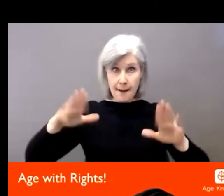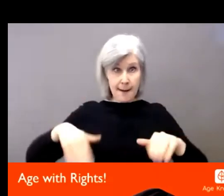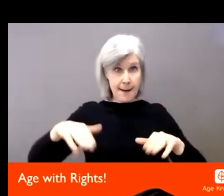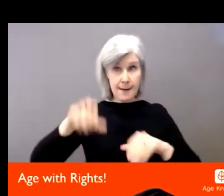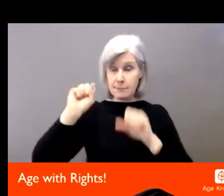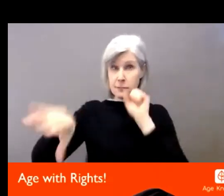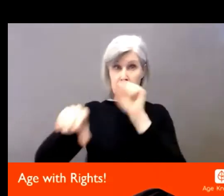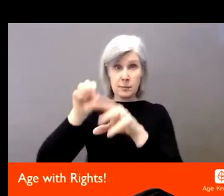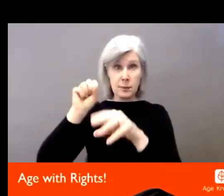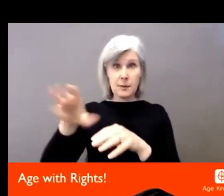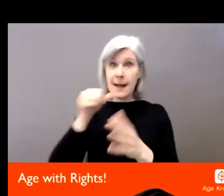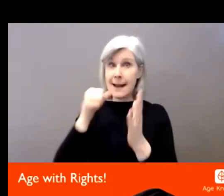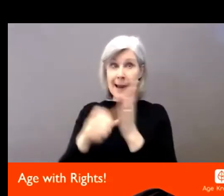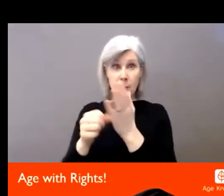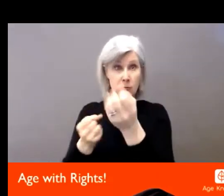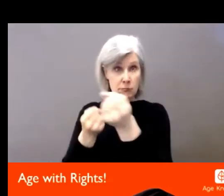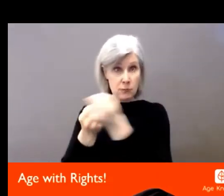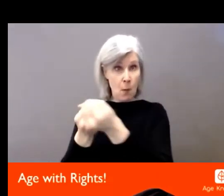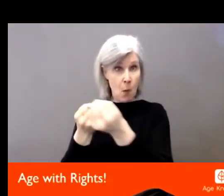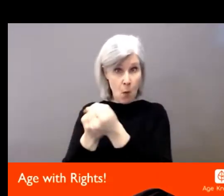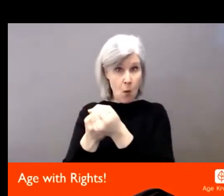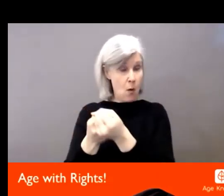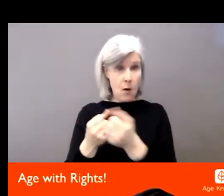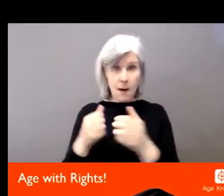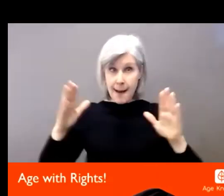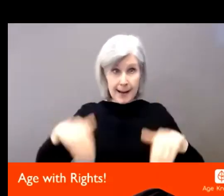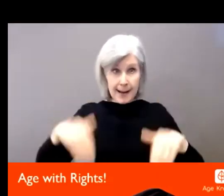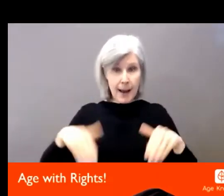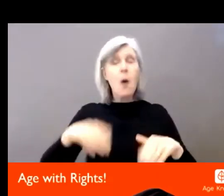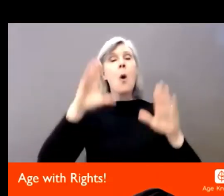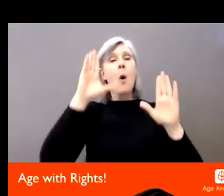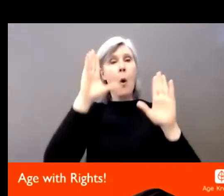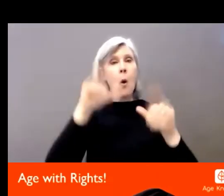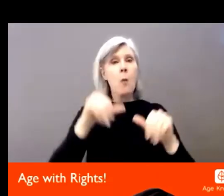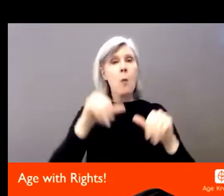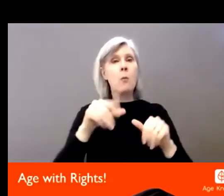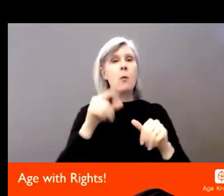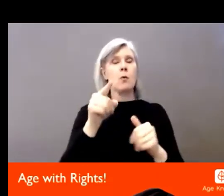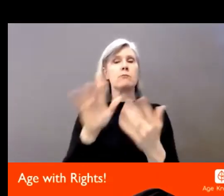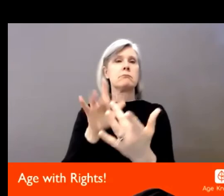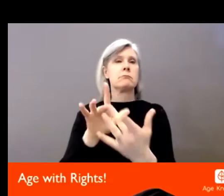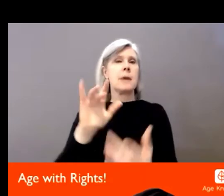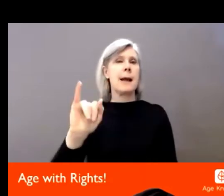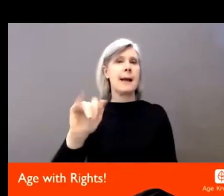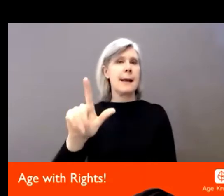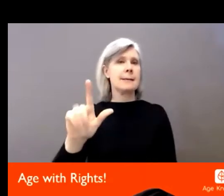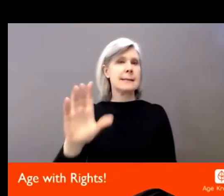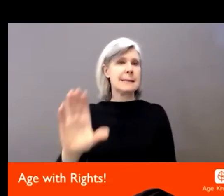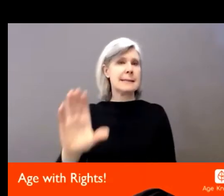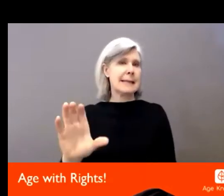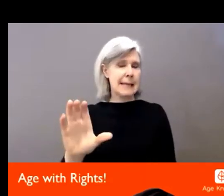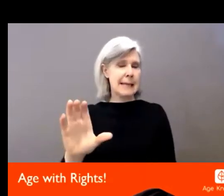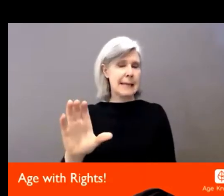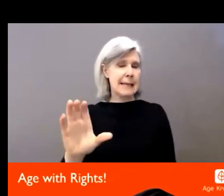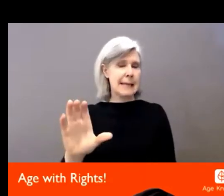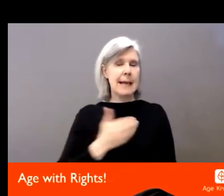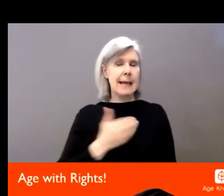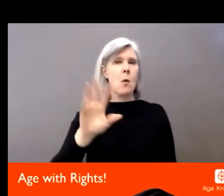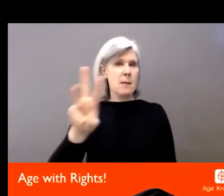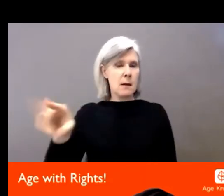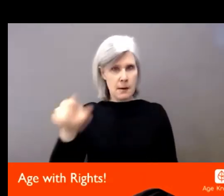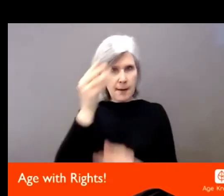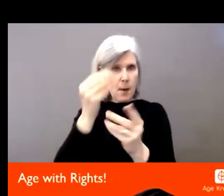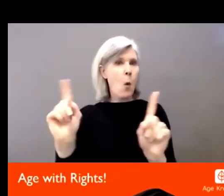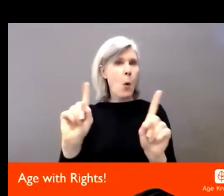and send your support for a convention after this session. And since we last met, we have seen movement by the Government of